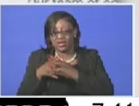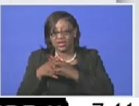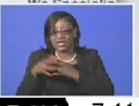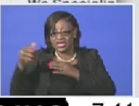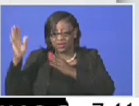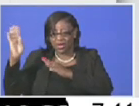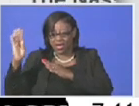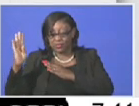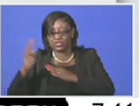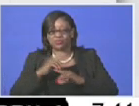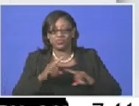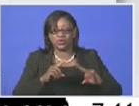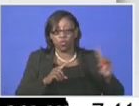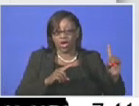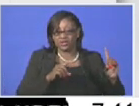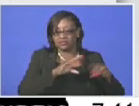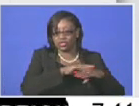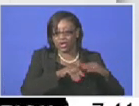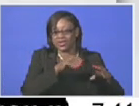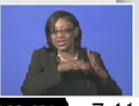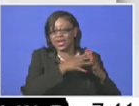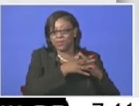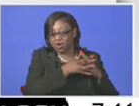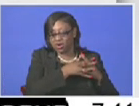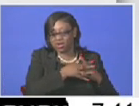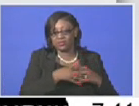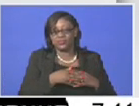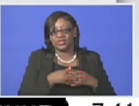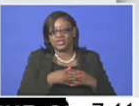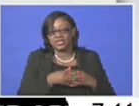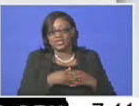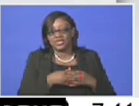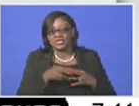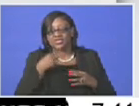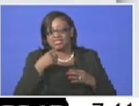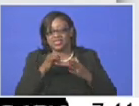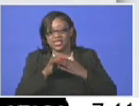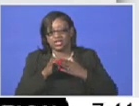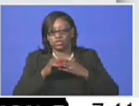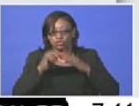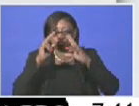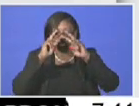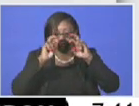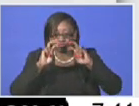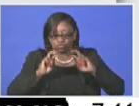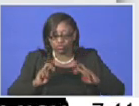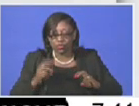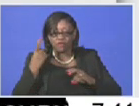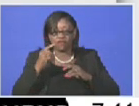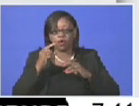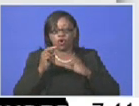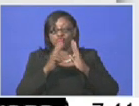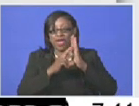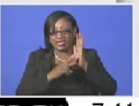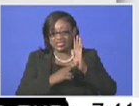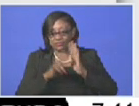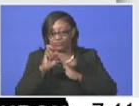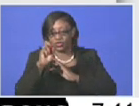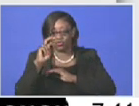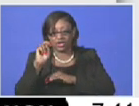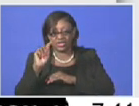dollar. A look at your monthly utility bills for a place under 1,000 square feet is said to be on